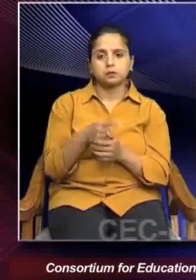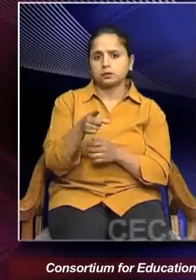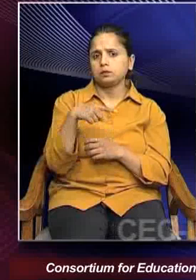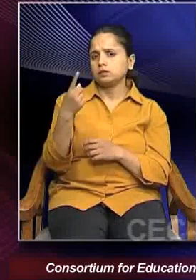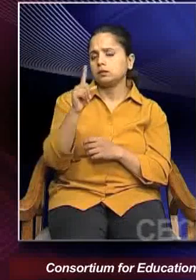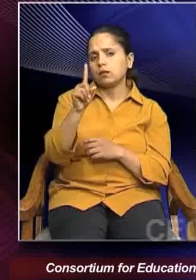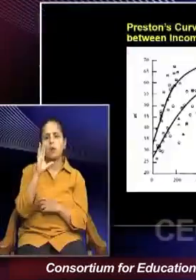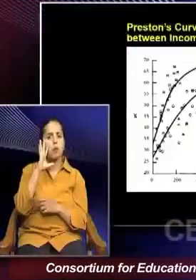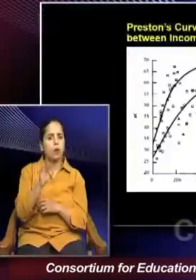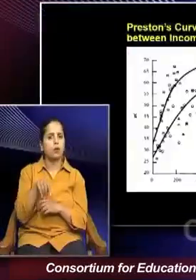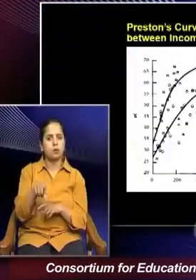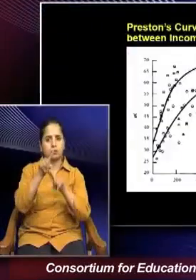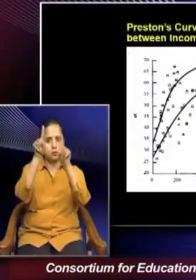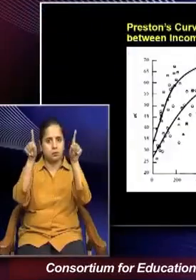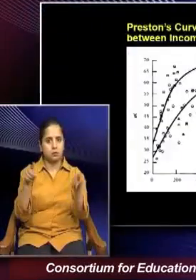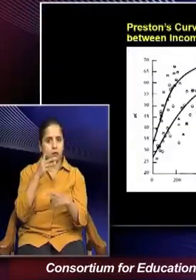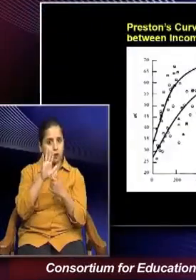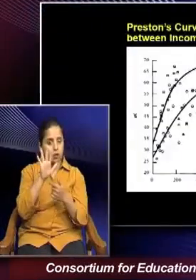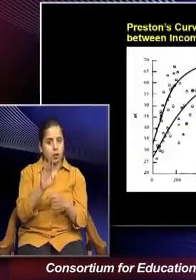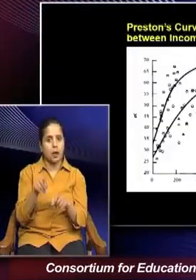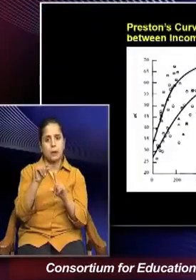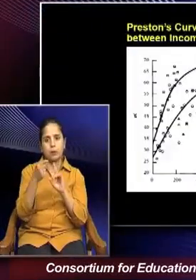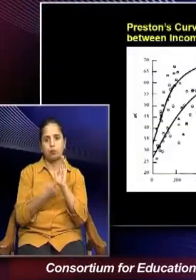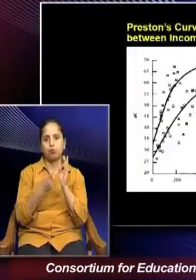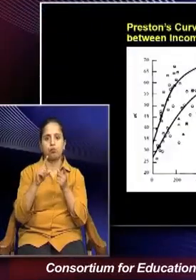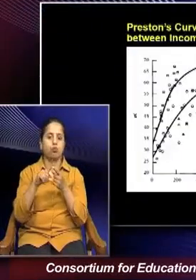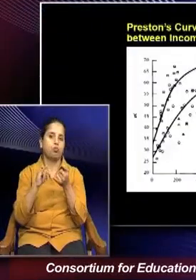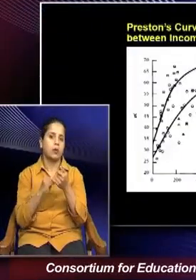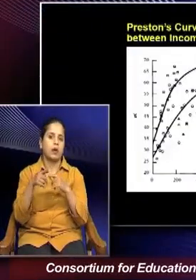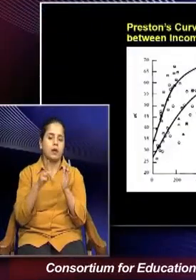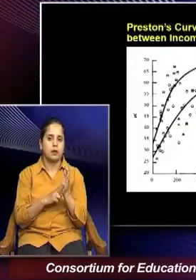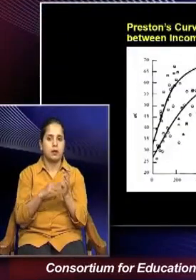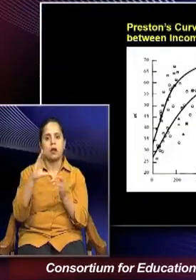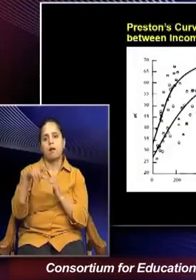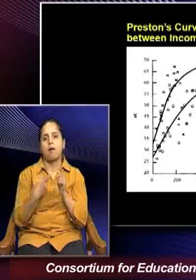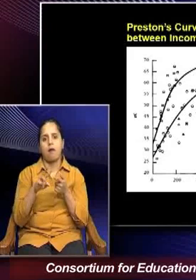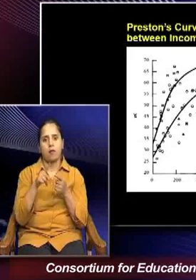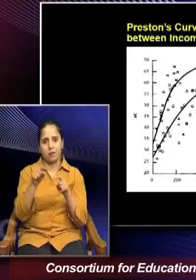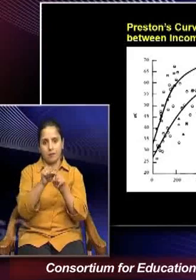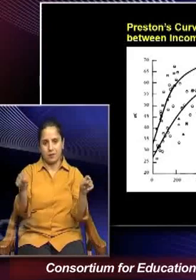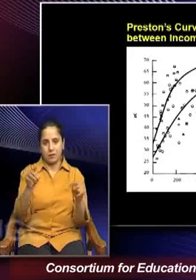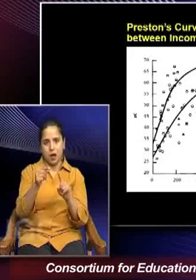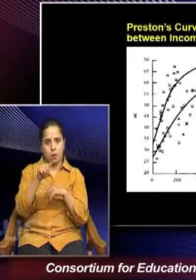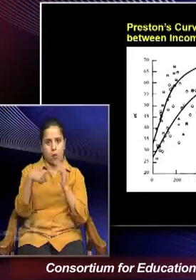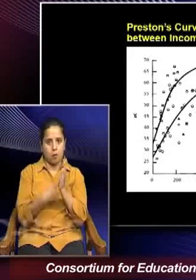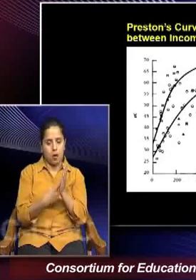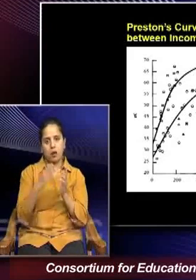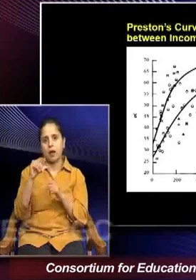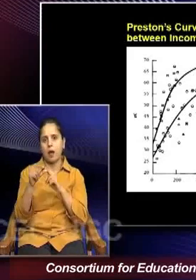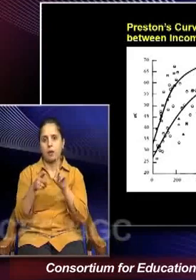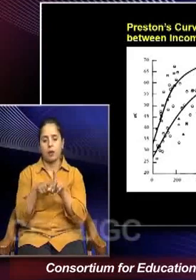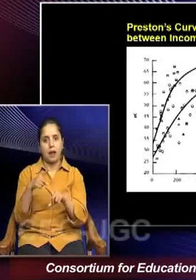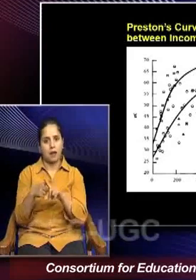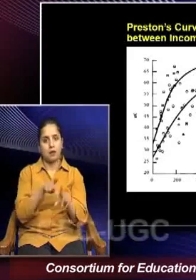important graph, also famously known as Preston curve. So on the x-axis you have the per capita income in US dollars. On